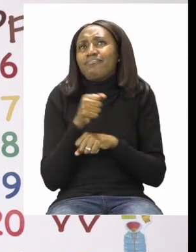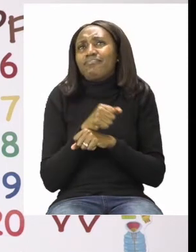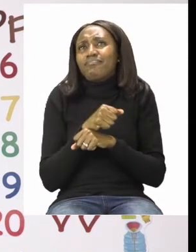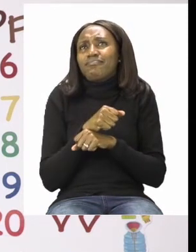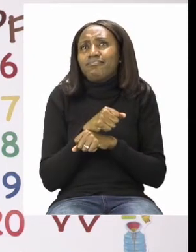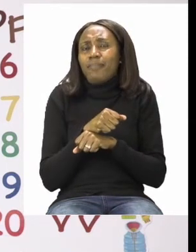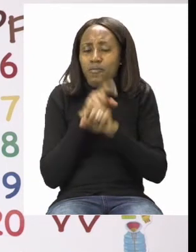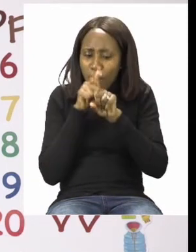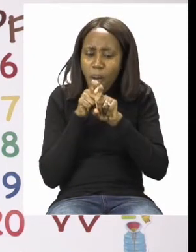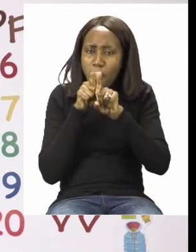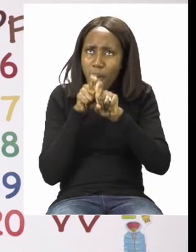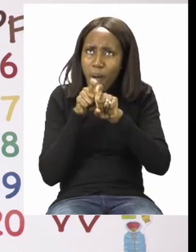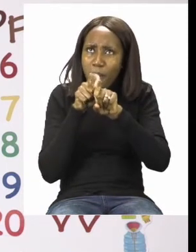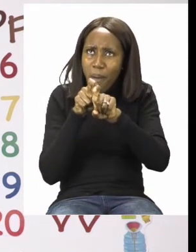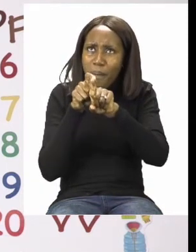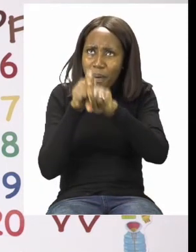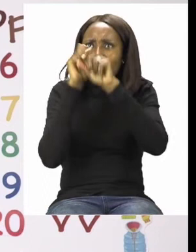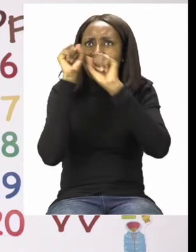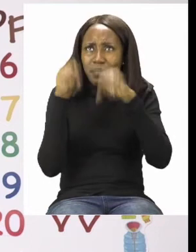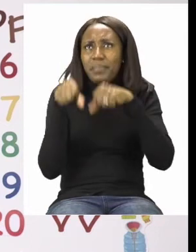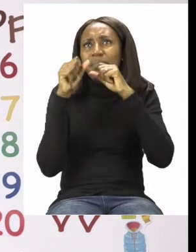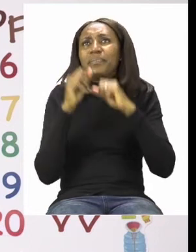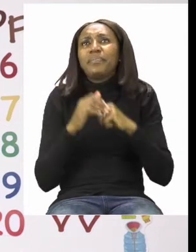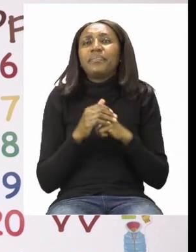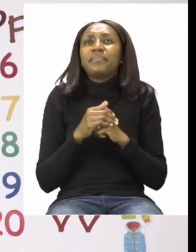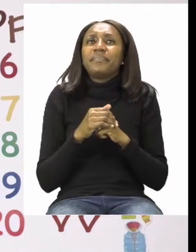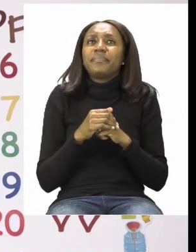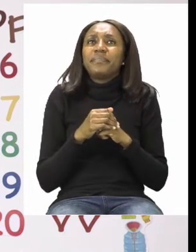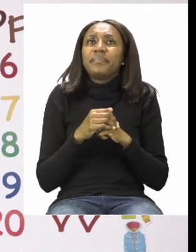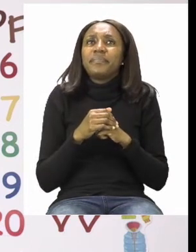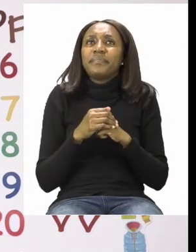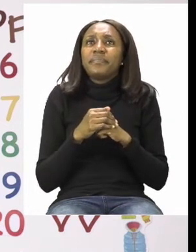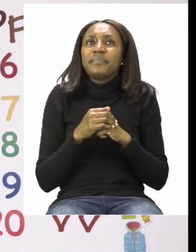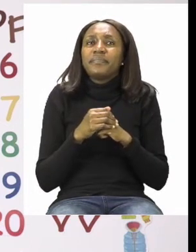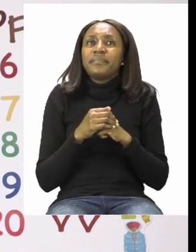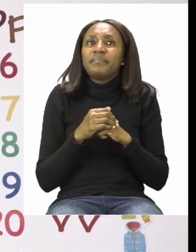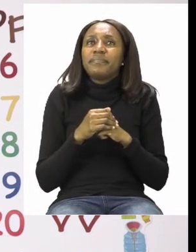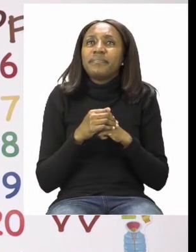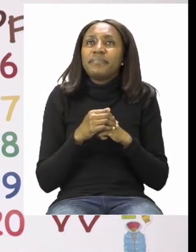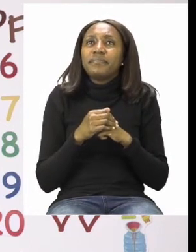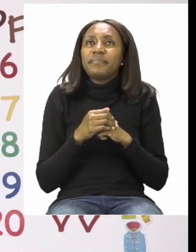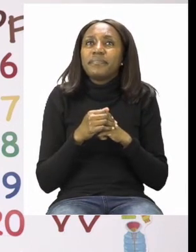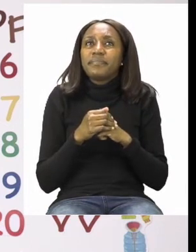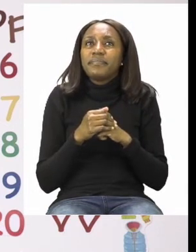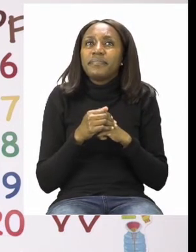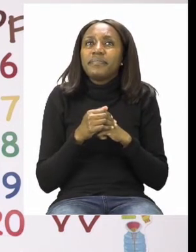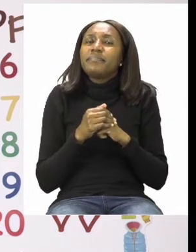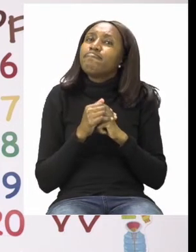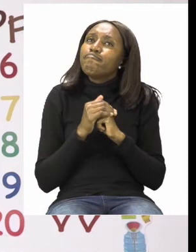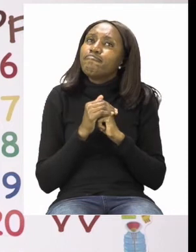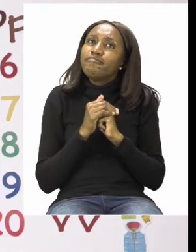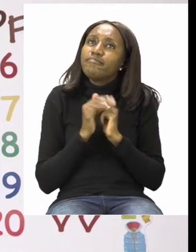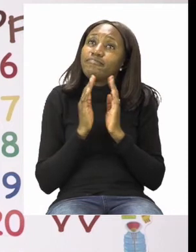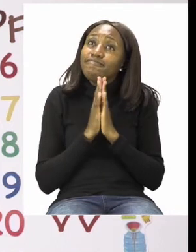all of them and don't miss a single one. Then the last one is to make sure that when